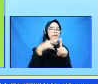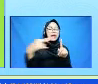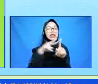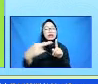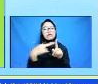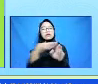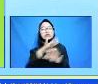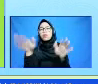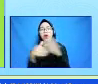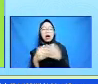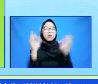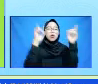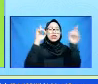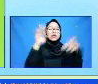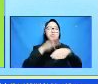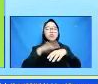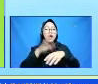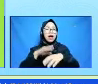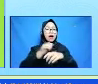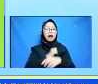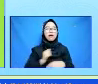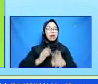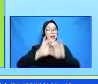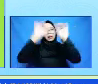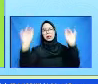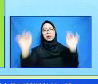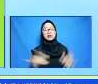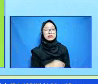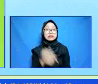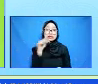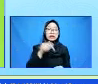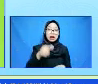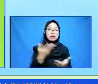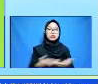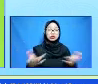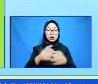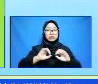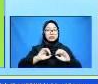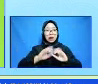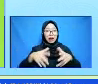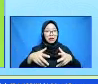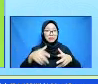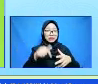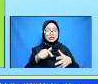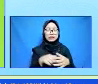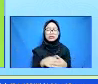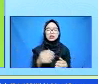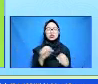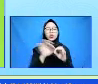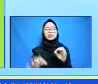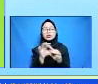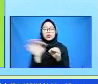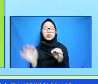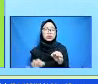well. And it is important that solutions are actually there to really increase the quality of the people